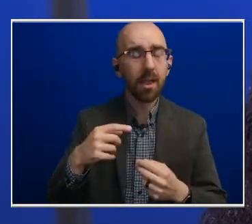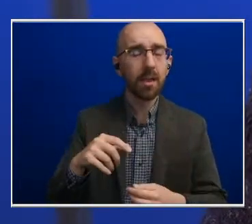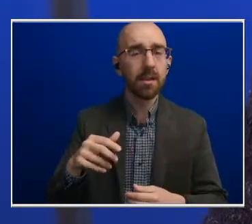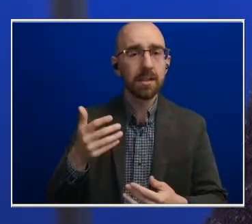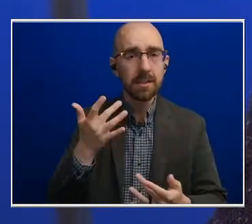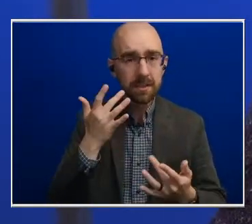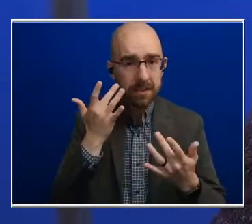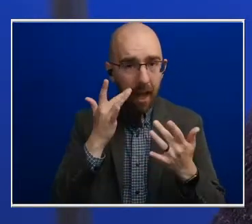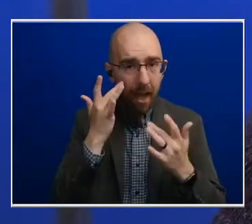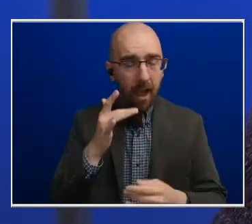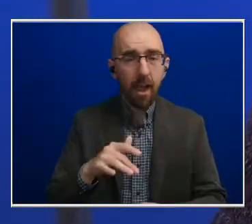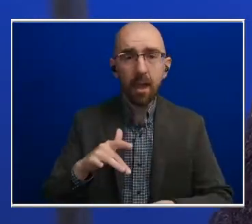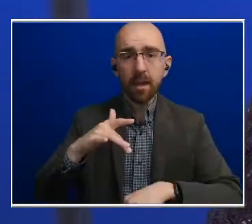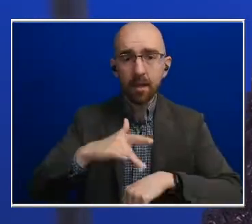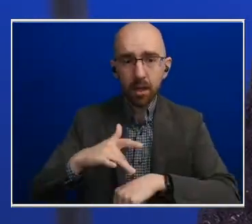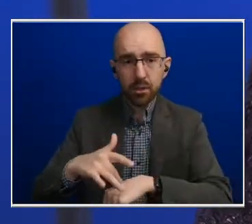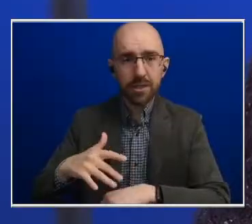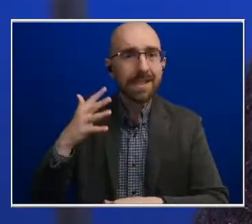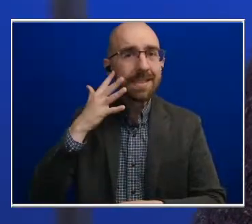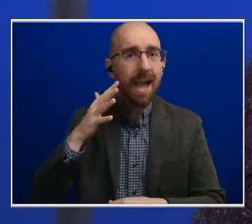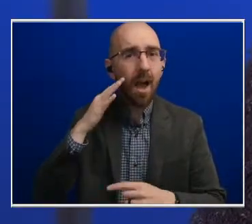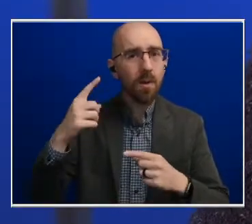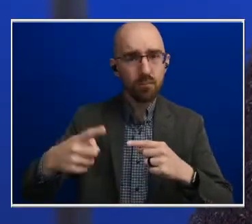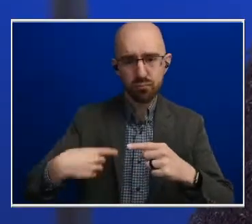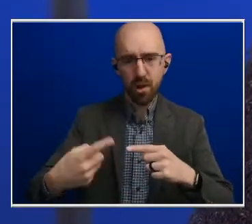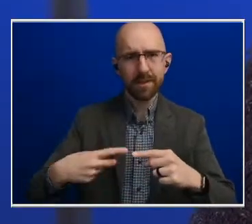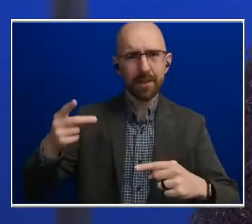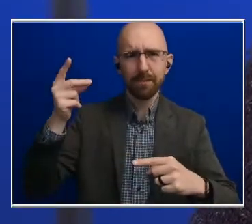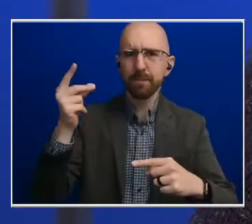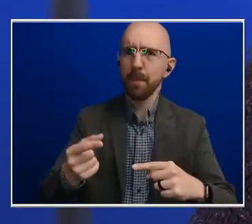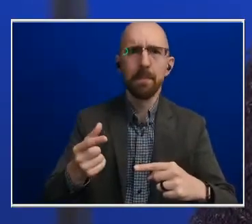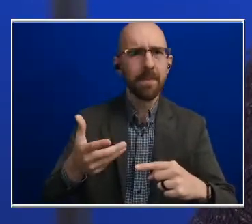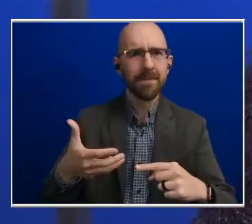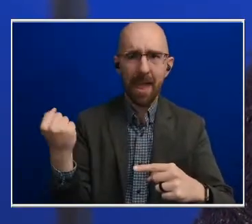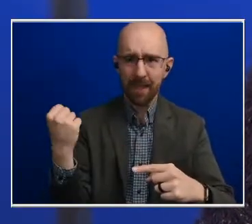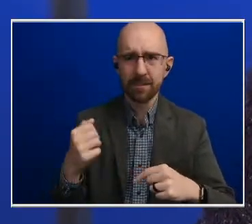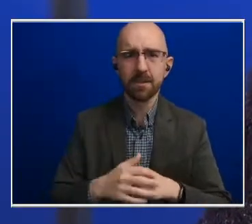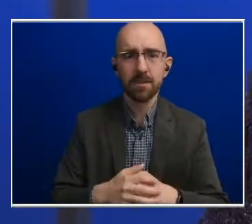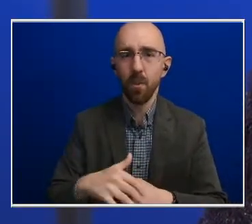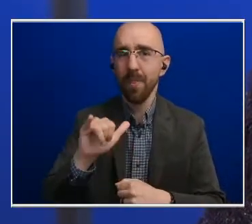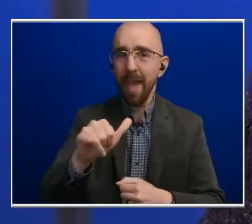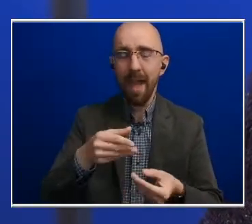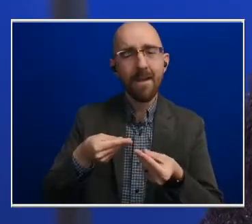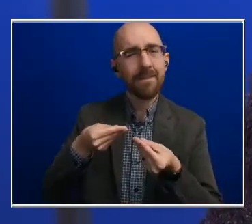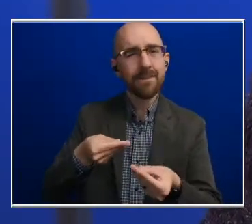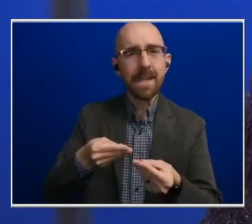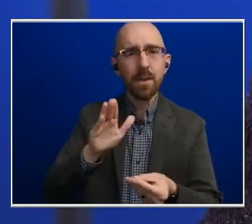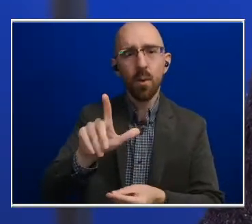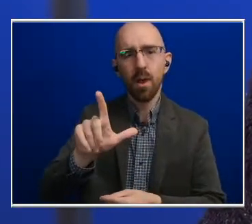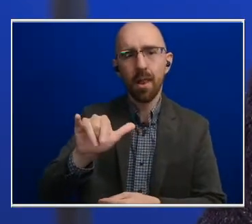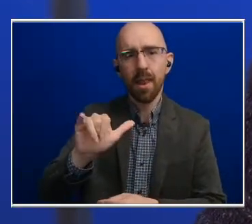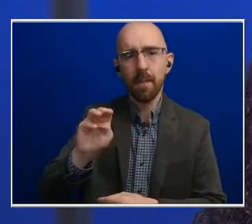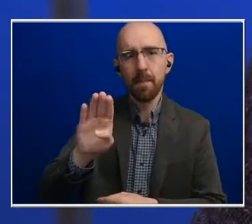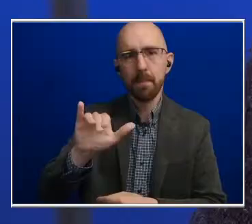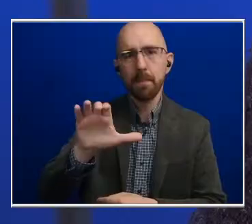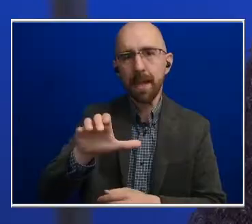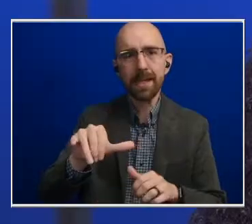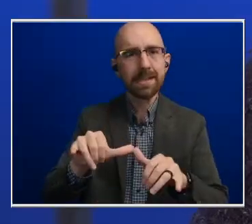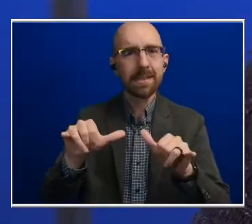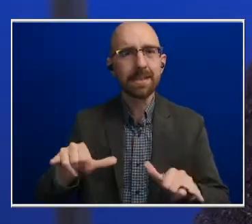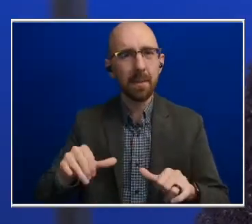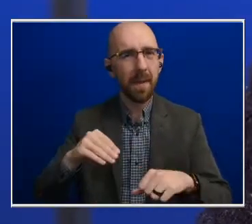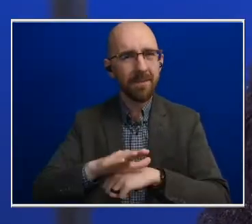is processed fastest in your brain. That then feeds into your limbic system, which affects your emotions,